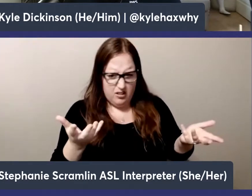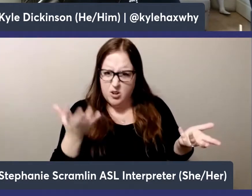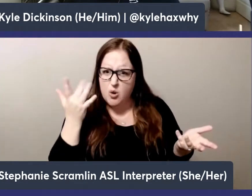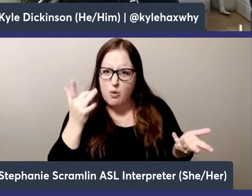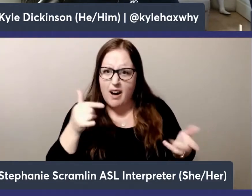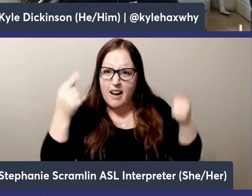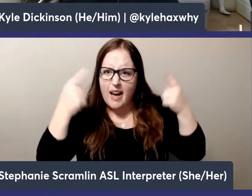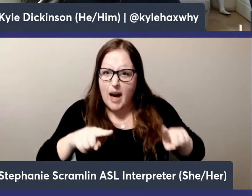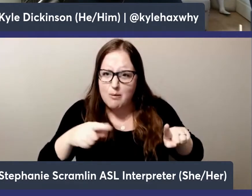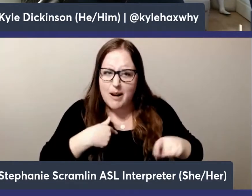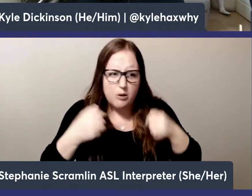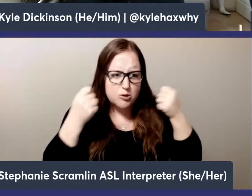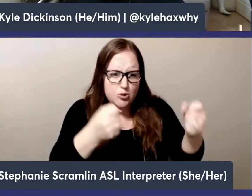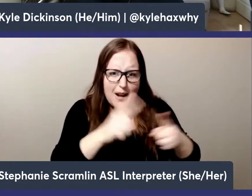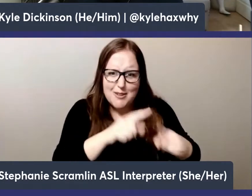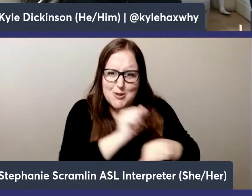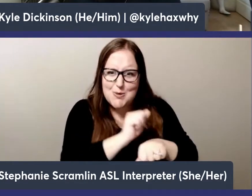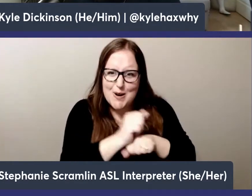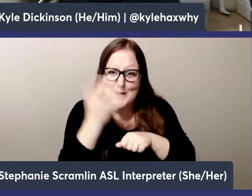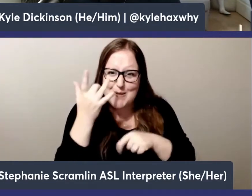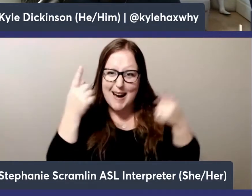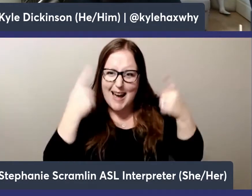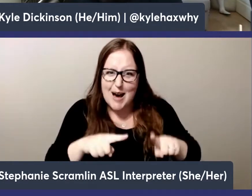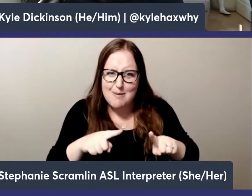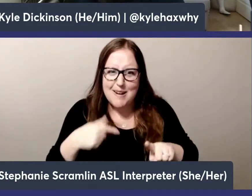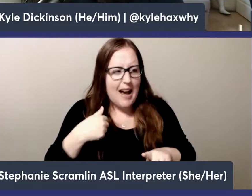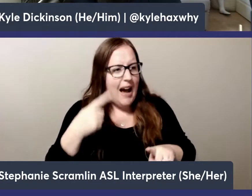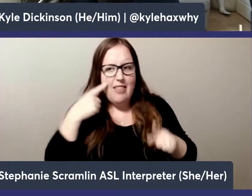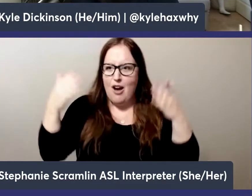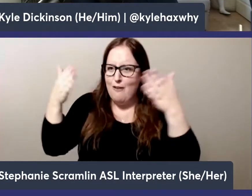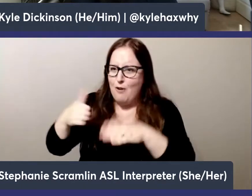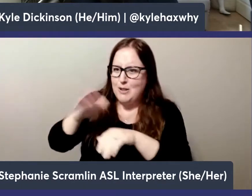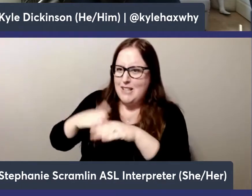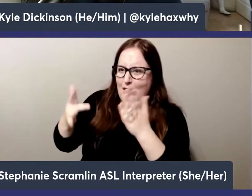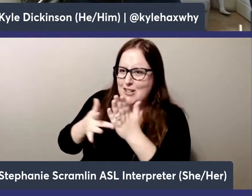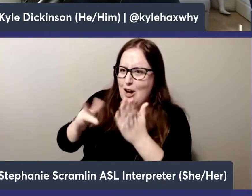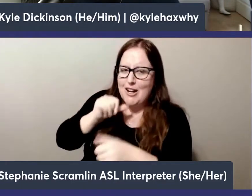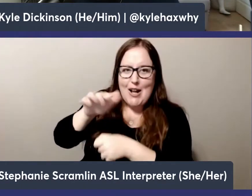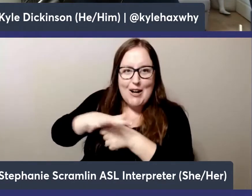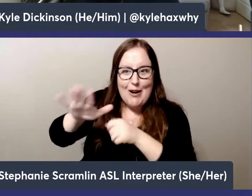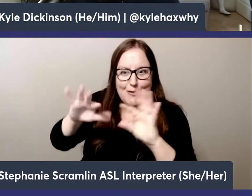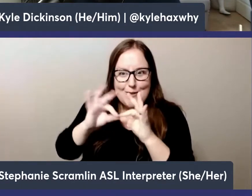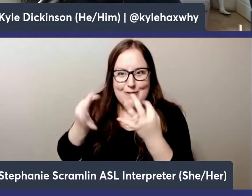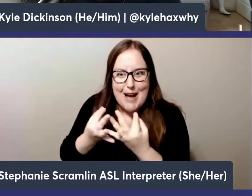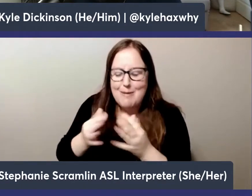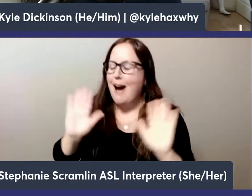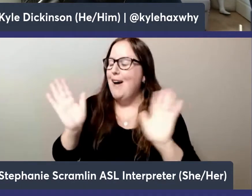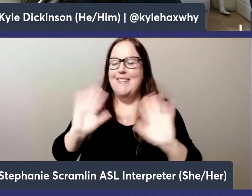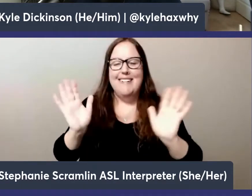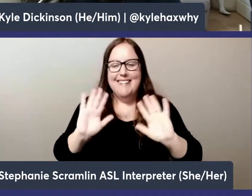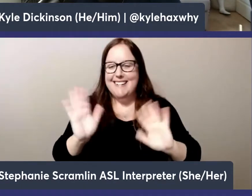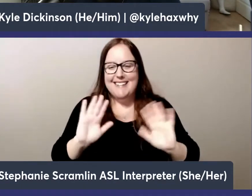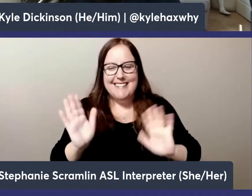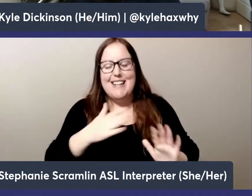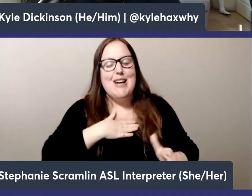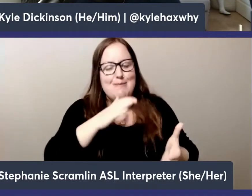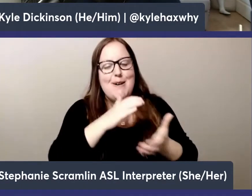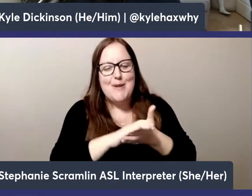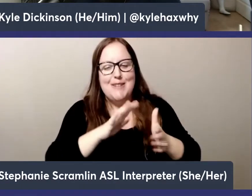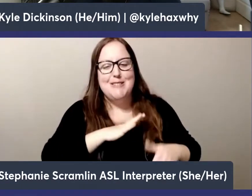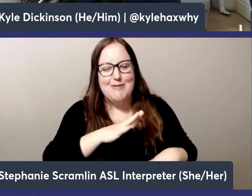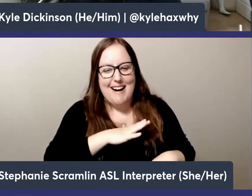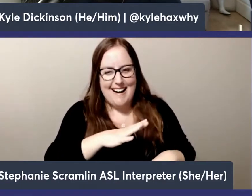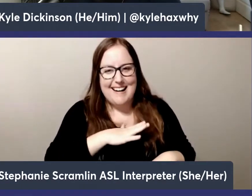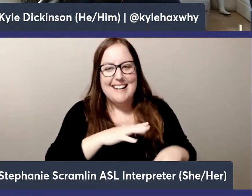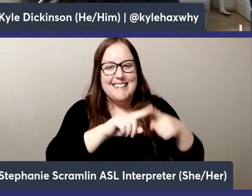happen on my way to work? And of I course, feel I'm like we're like, focusing too much on the tech and not enough on your family right now. no, she's very well, and the